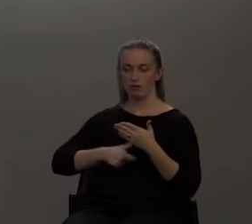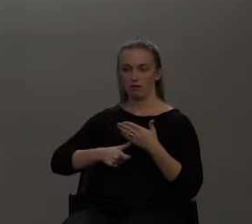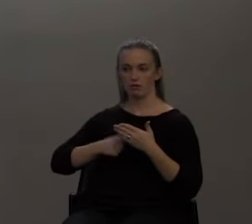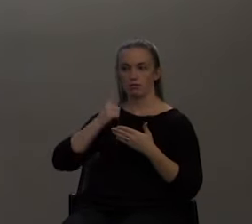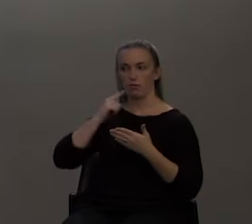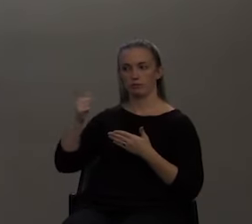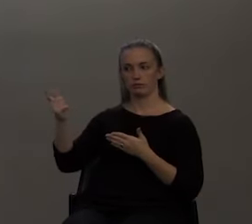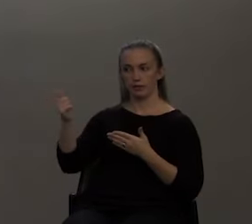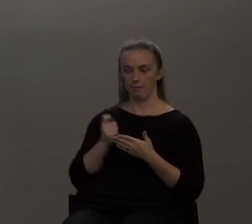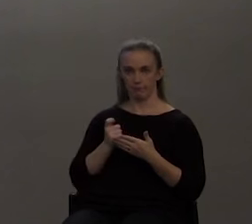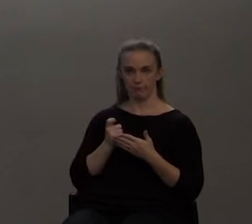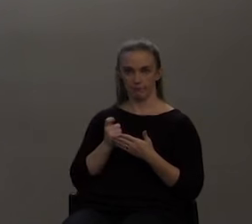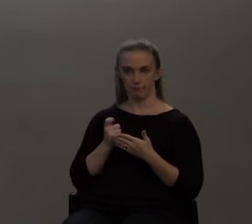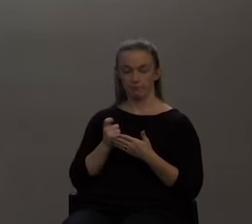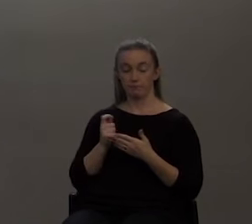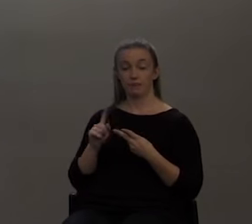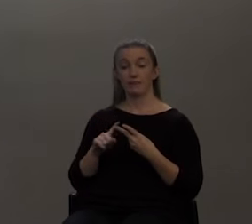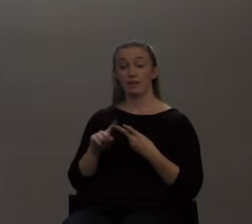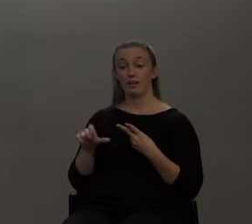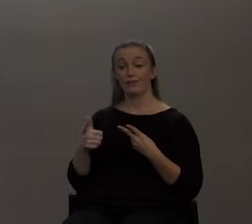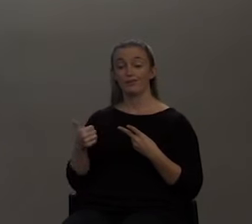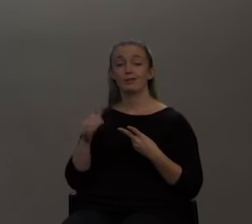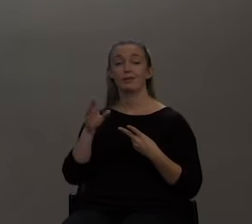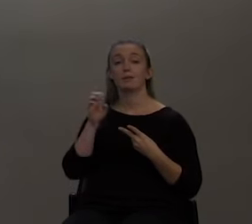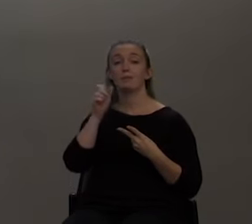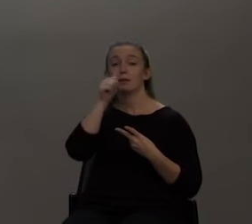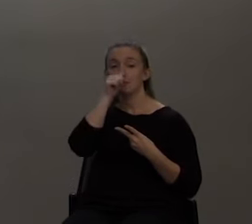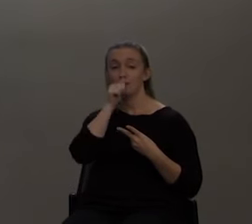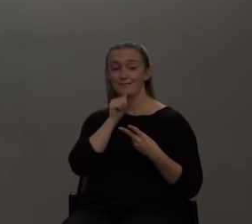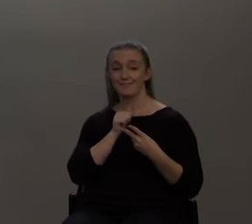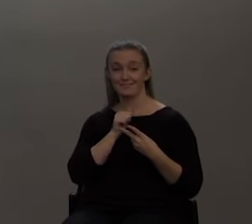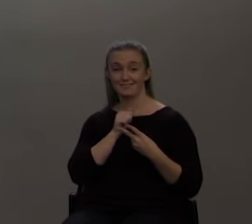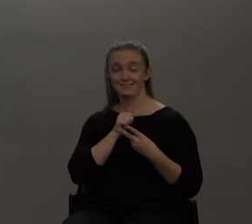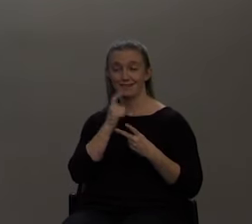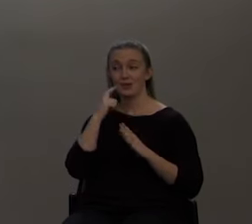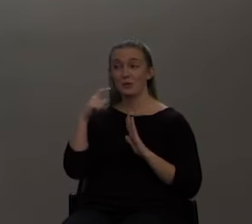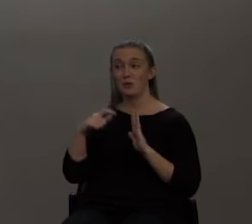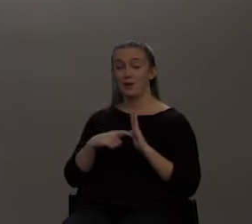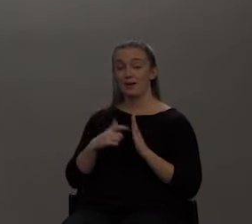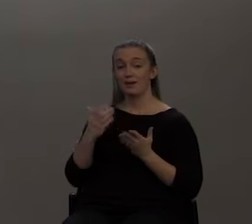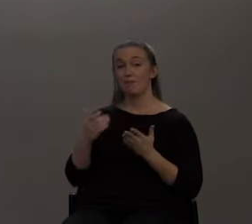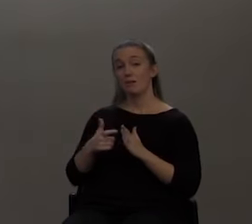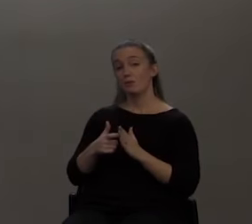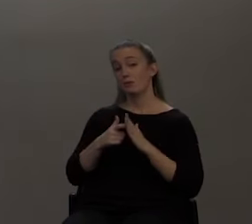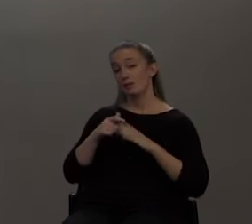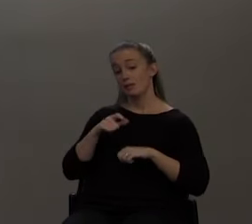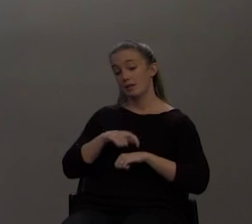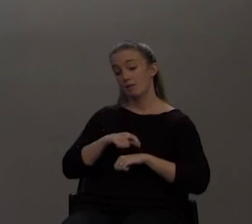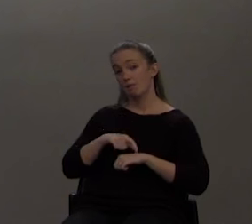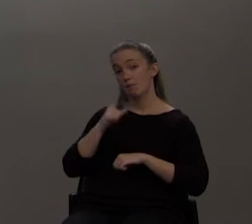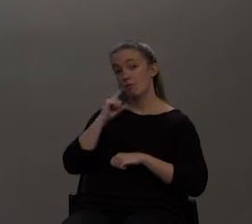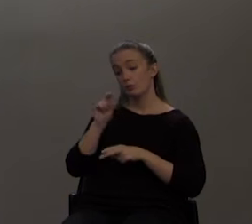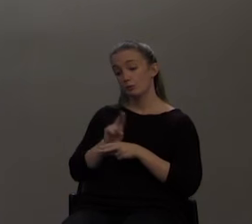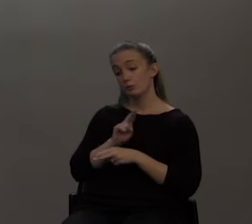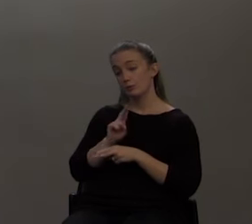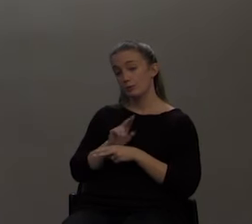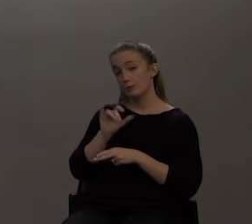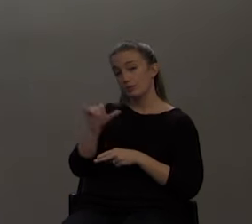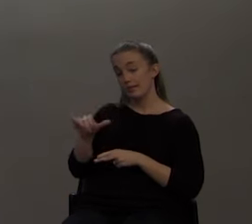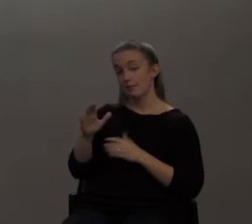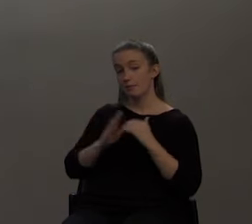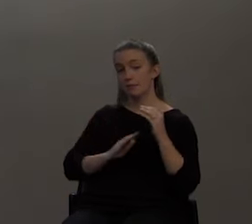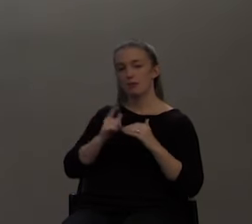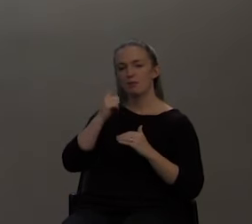thing is you be patient. And you recognize that it may take a while for that to be occupied because expectations may